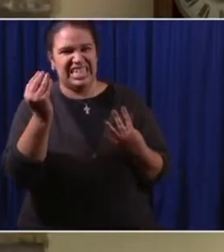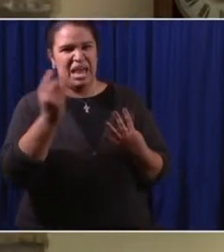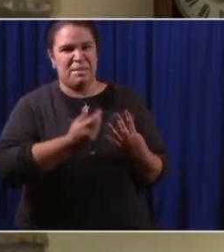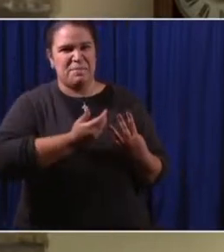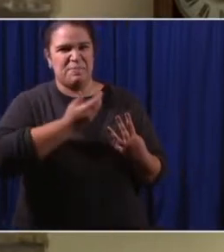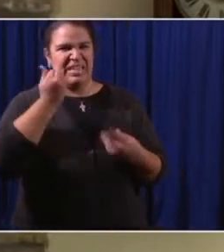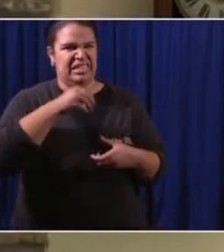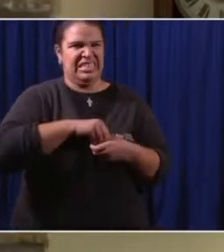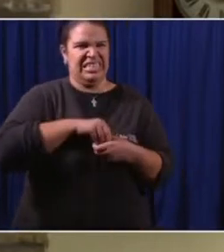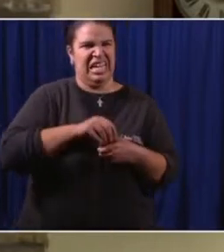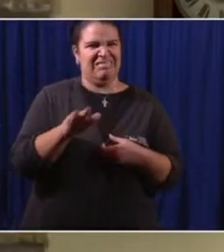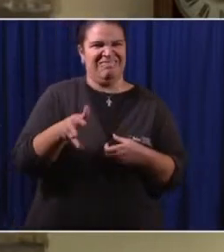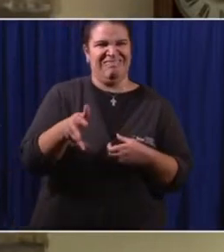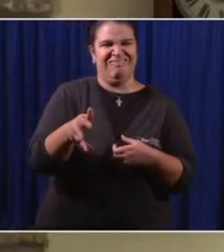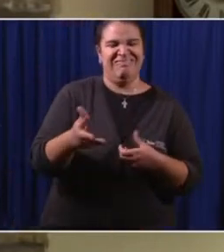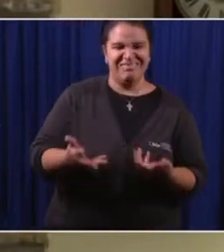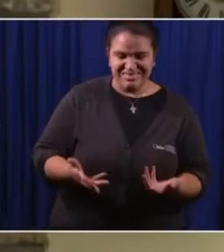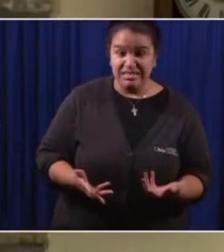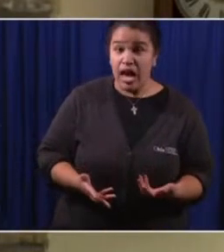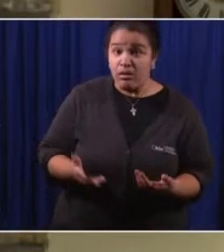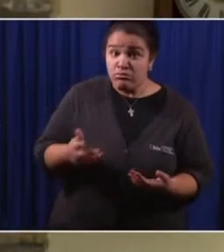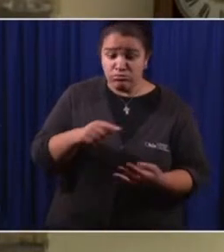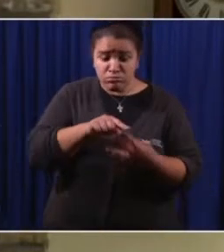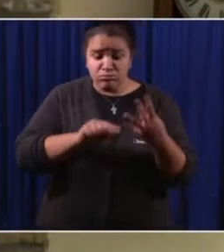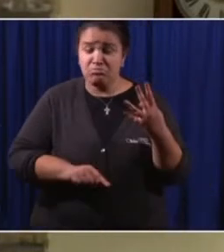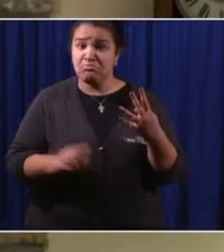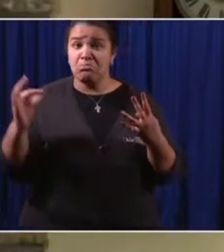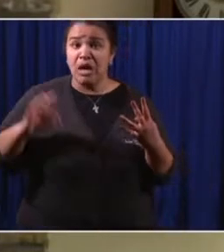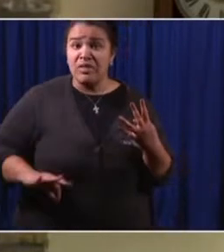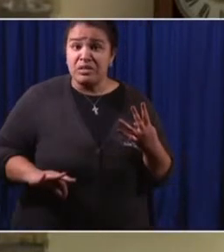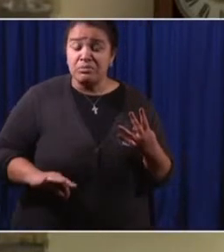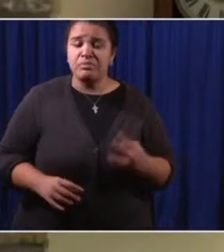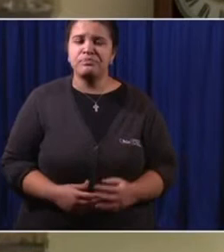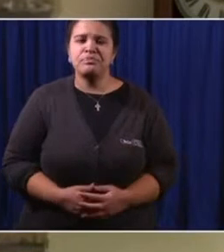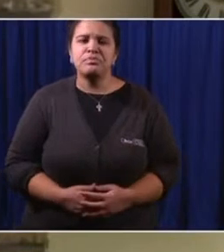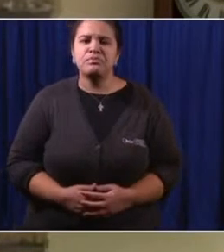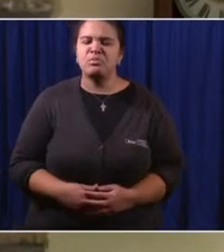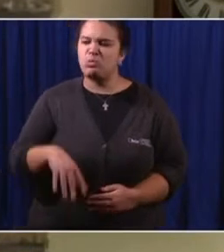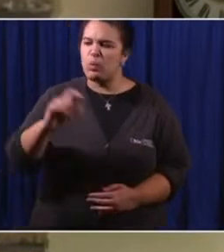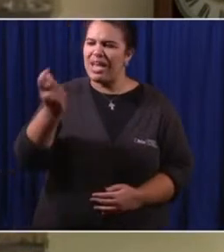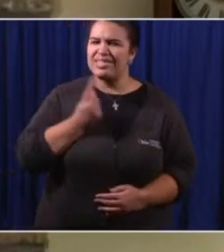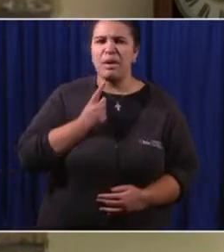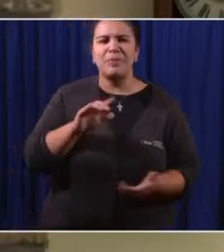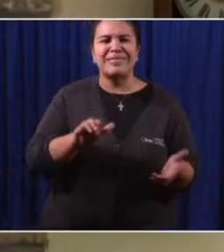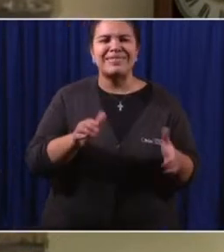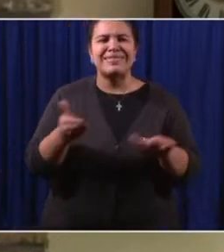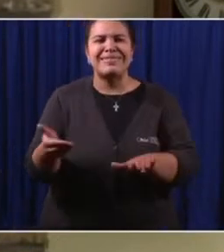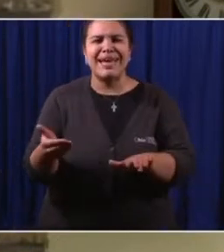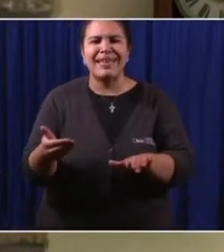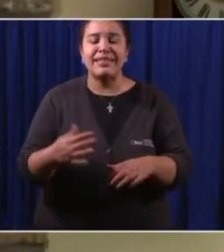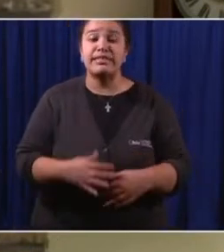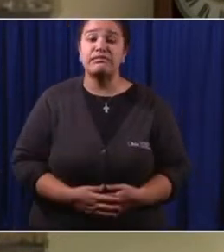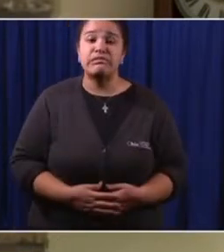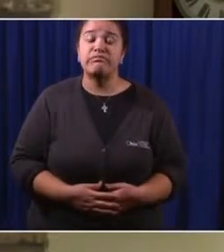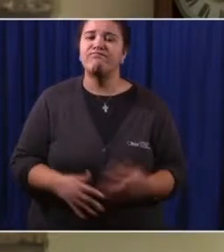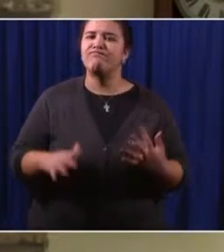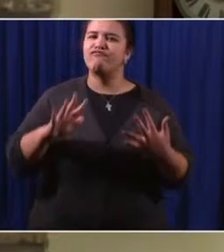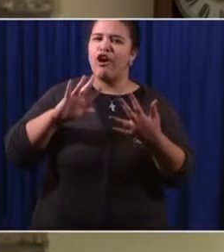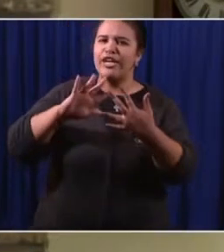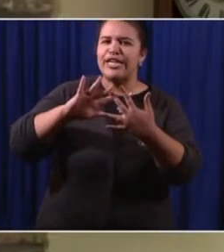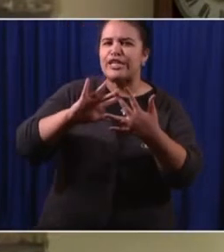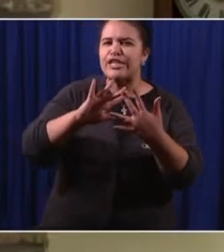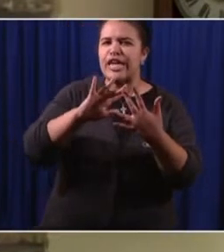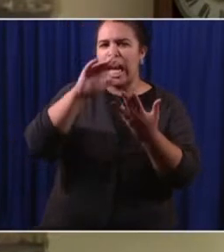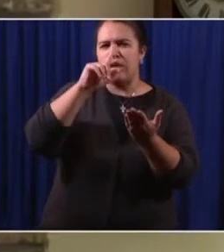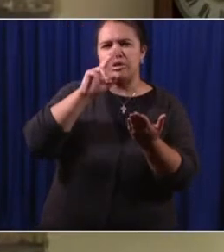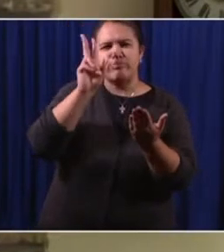in fact work. As far as the number of deaths, I've seen stuff on the internet. I saw what was put